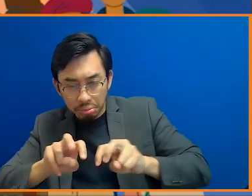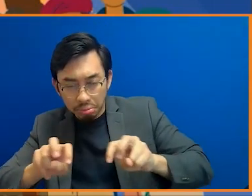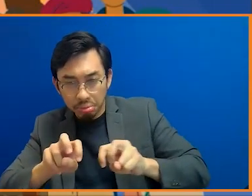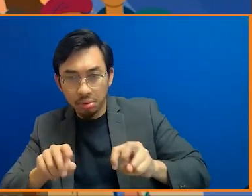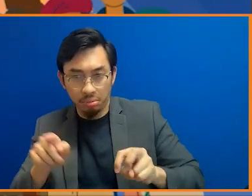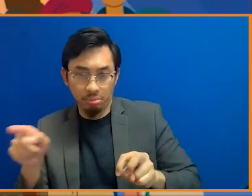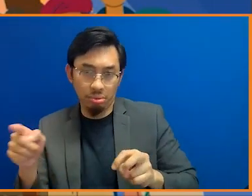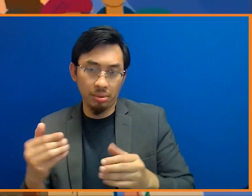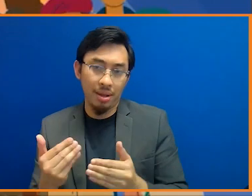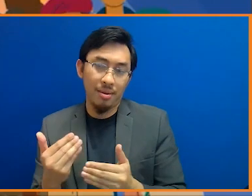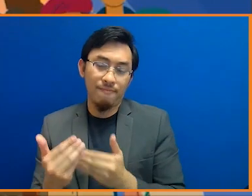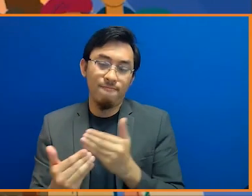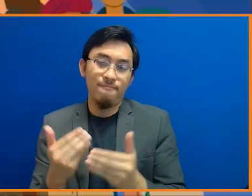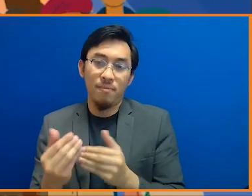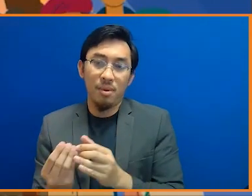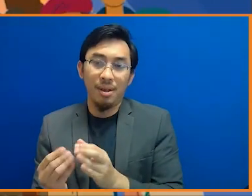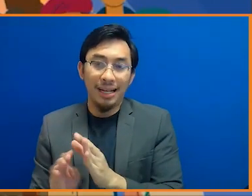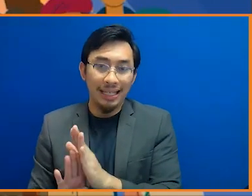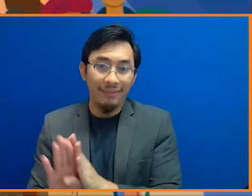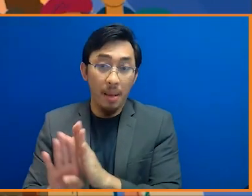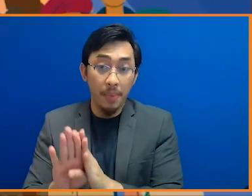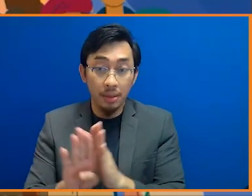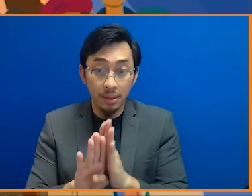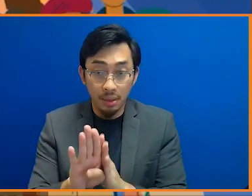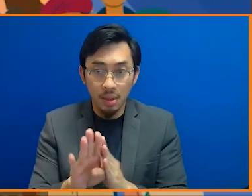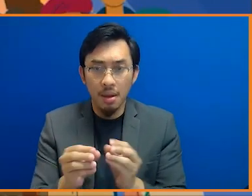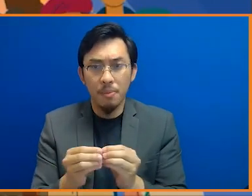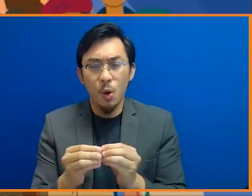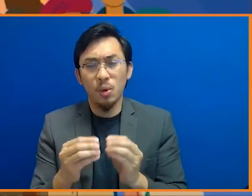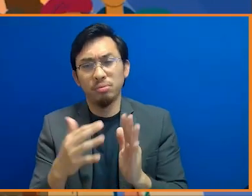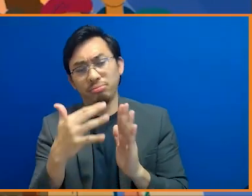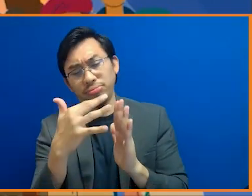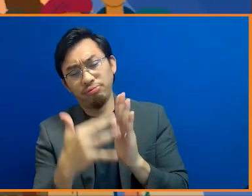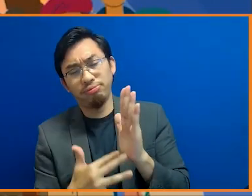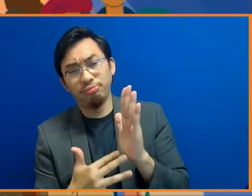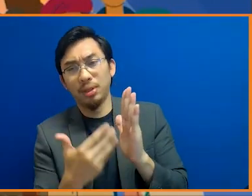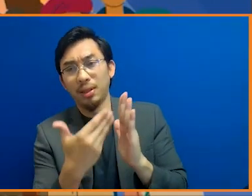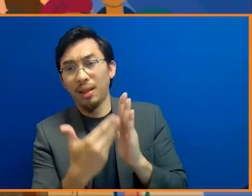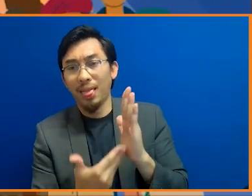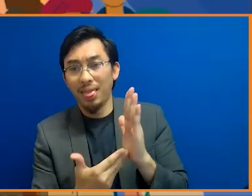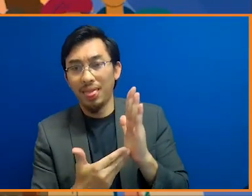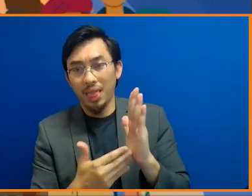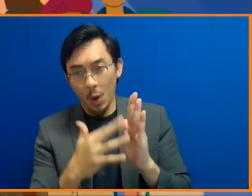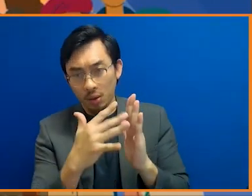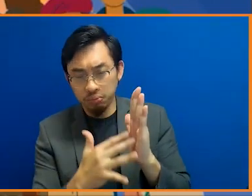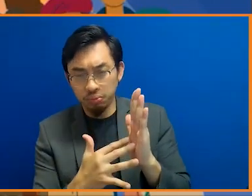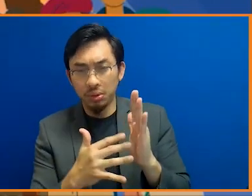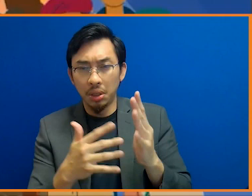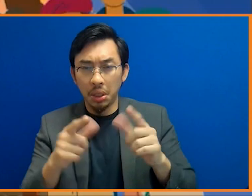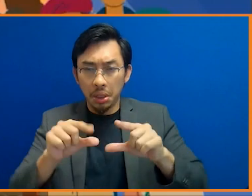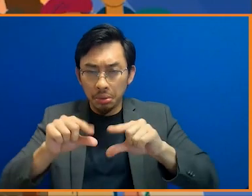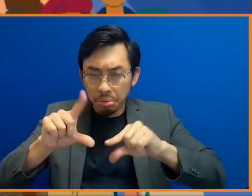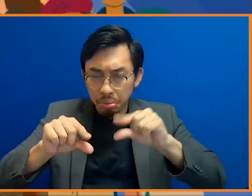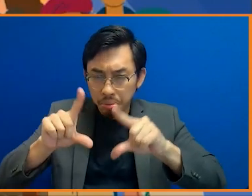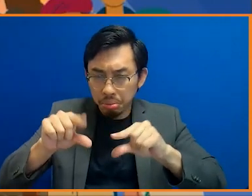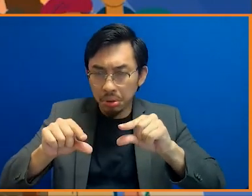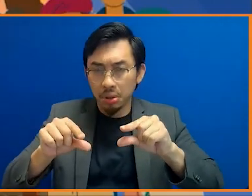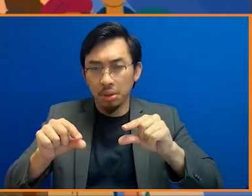scientists already developed other more advanced theory on risk, calculating